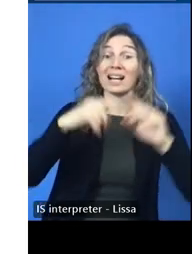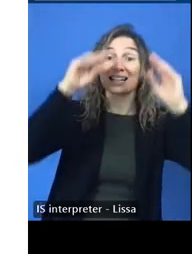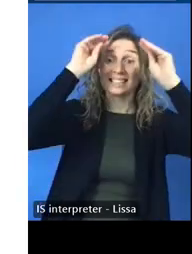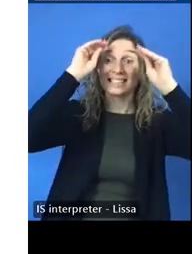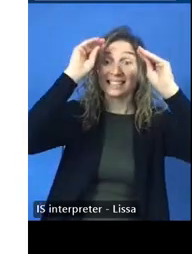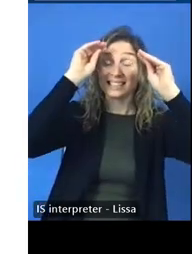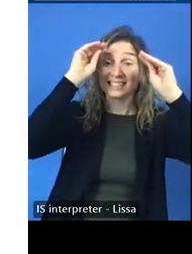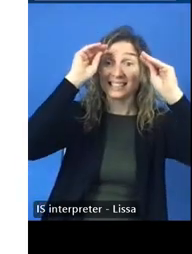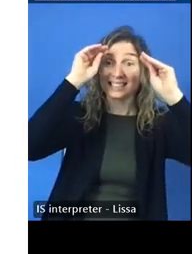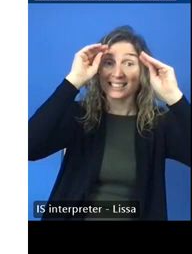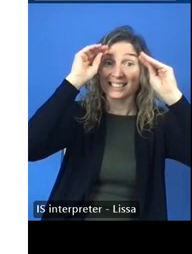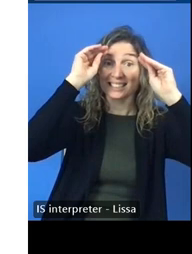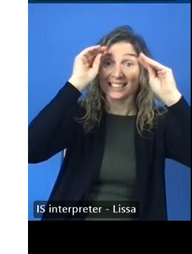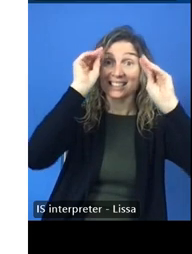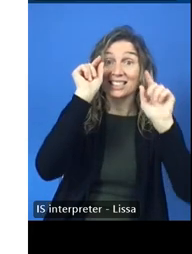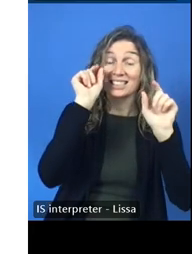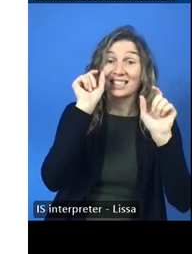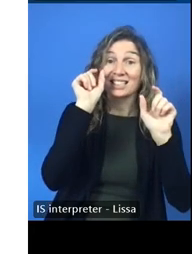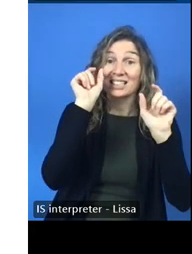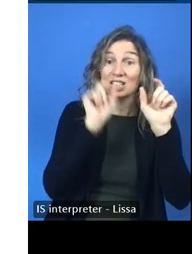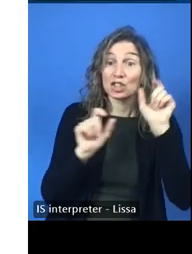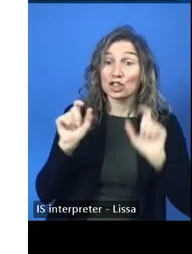building to teach children.